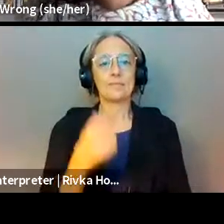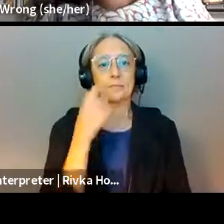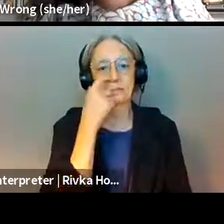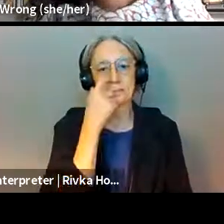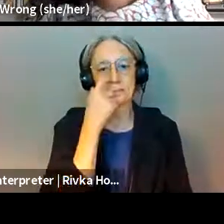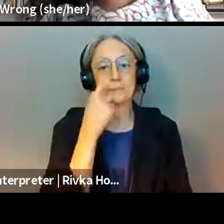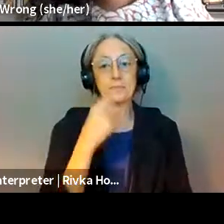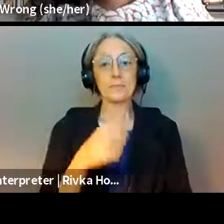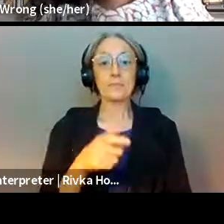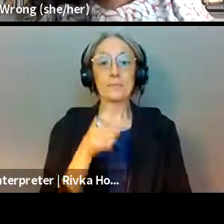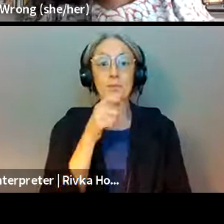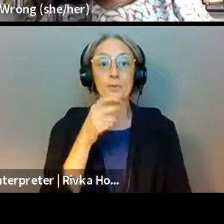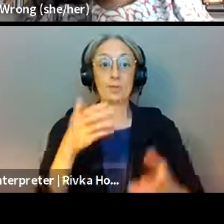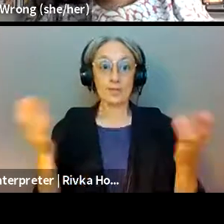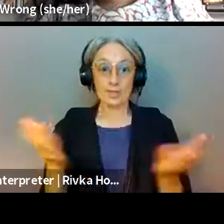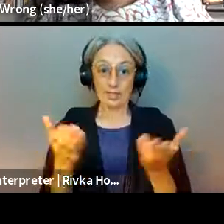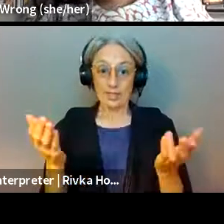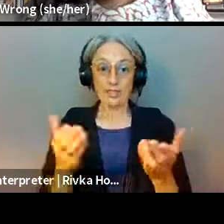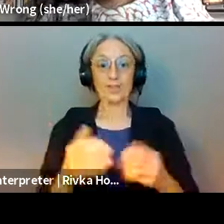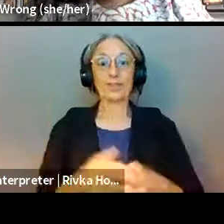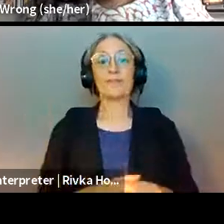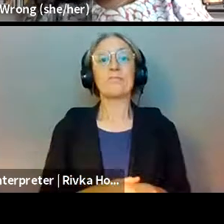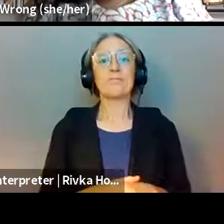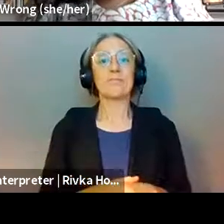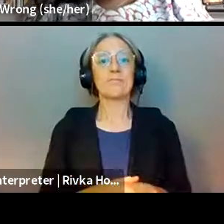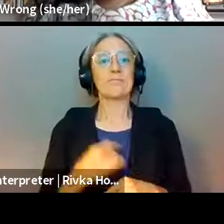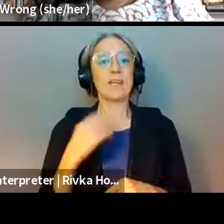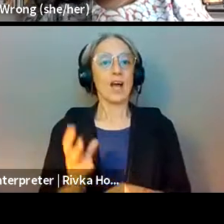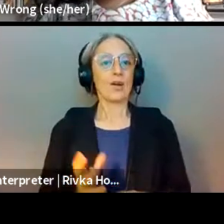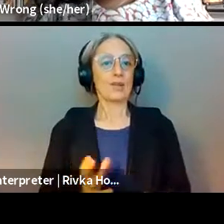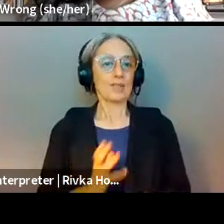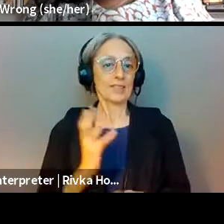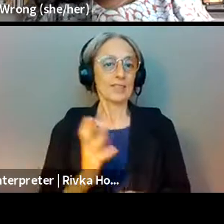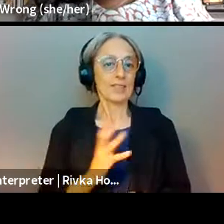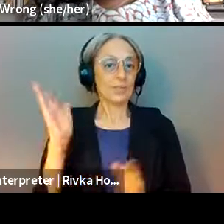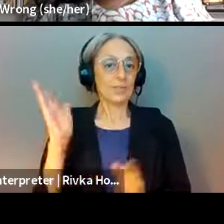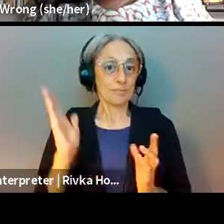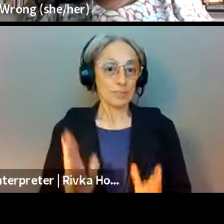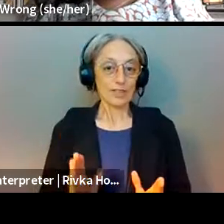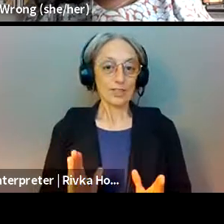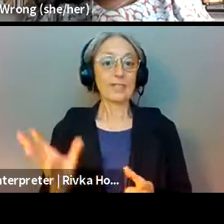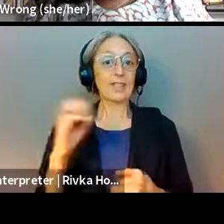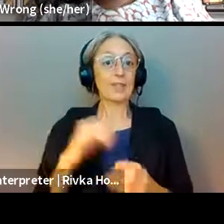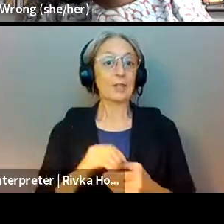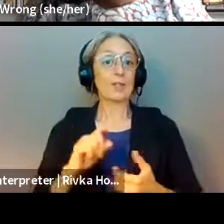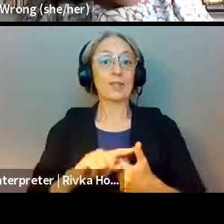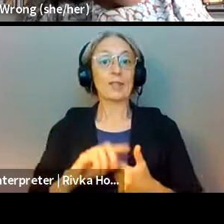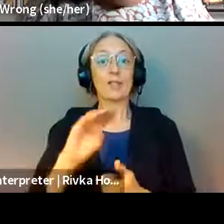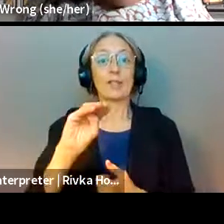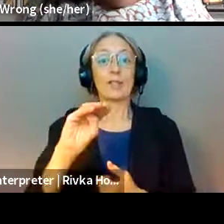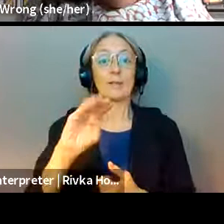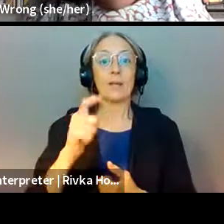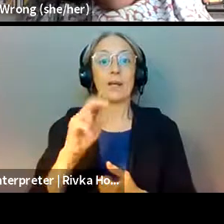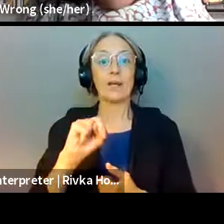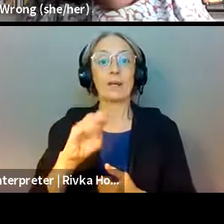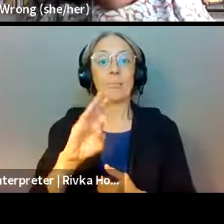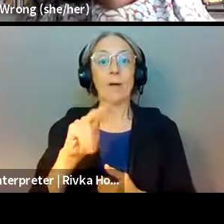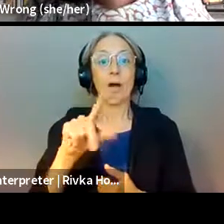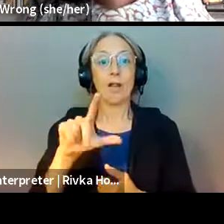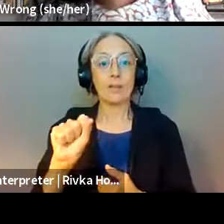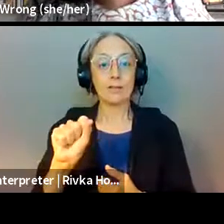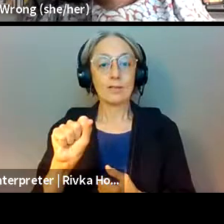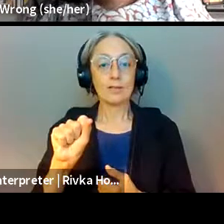So who we have on as our distinguished speakers include Megan Buckles,